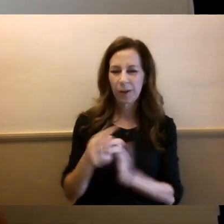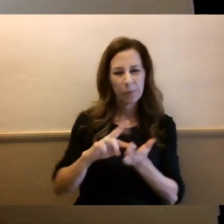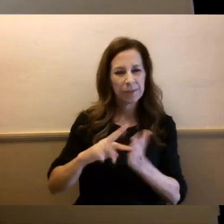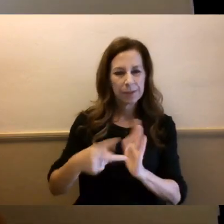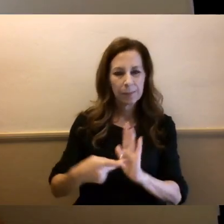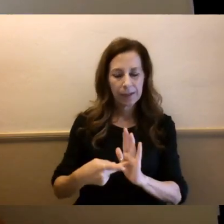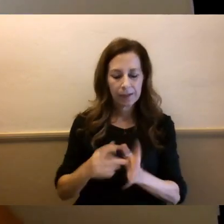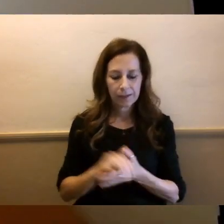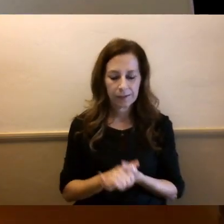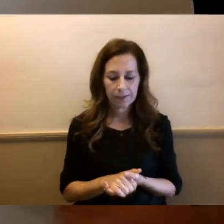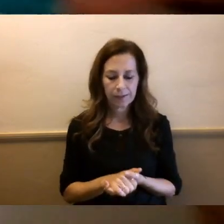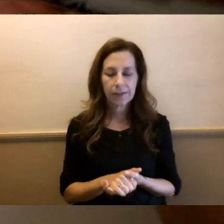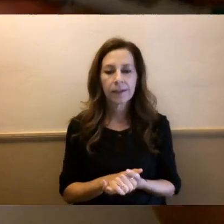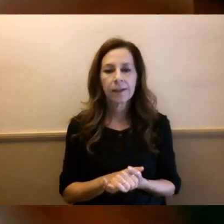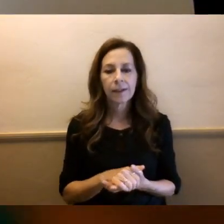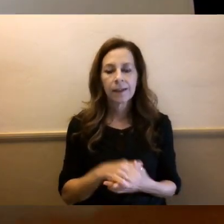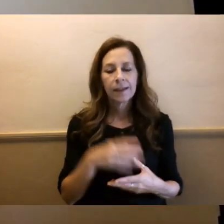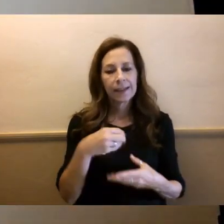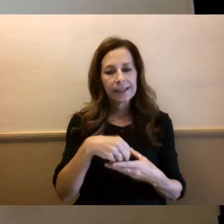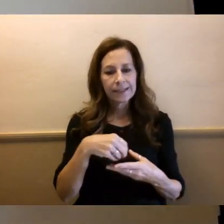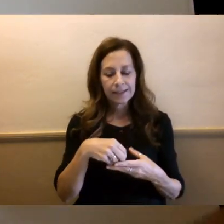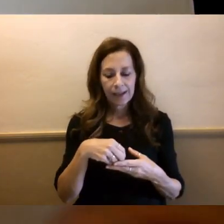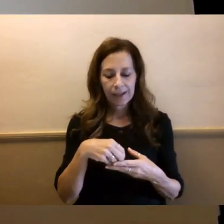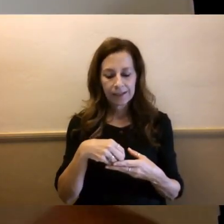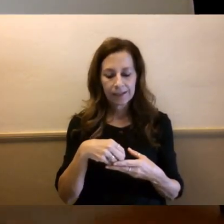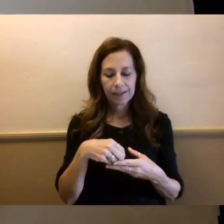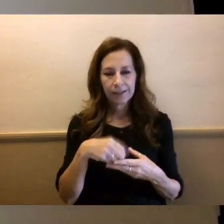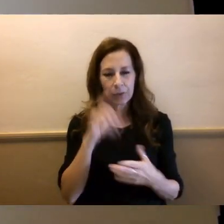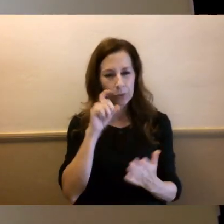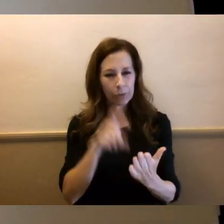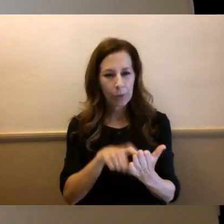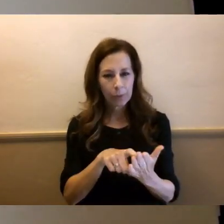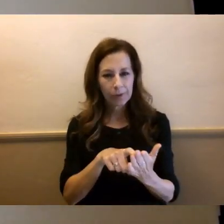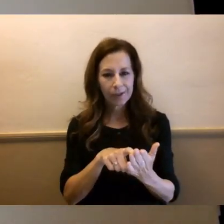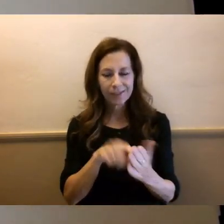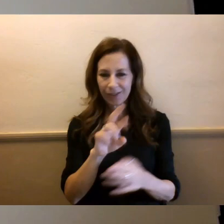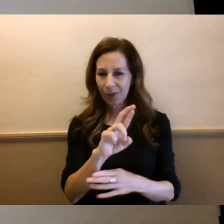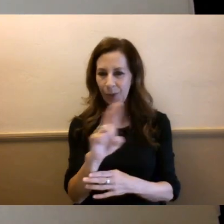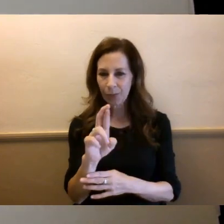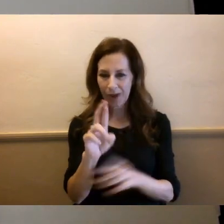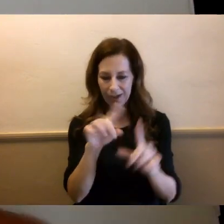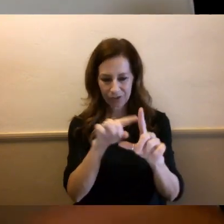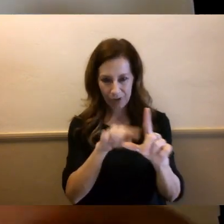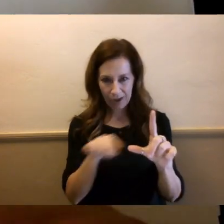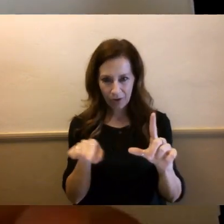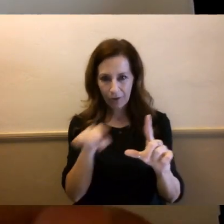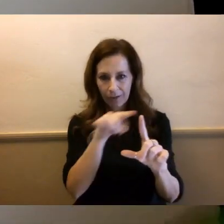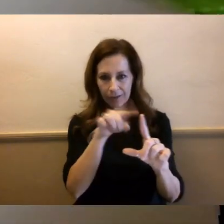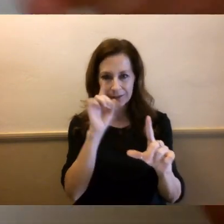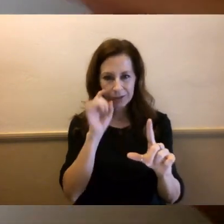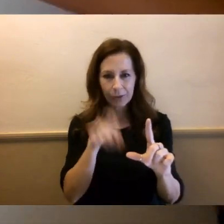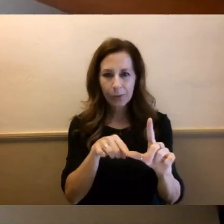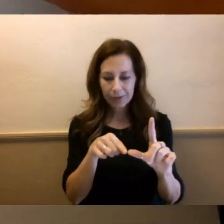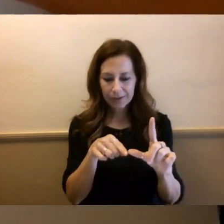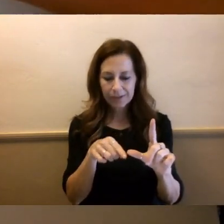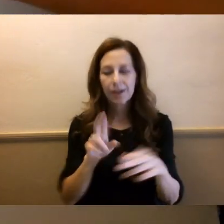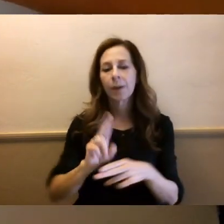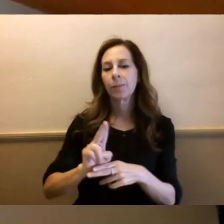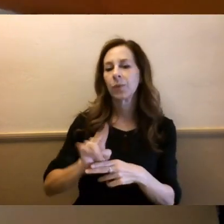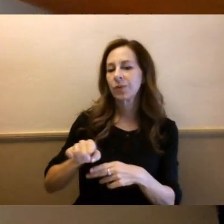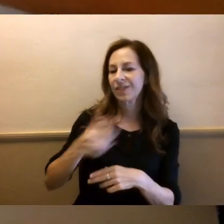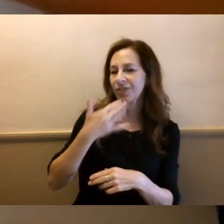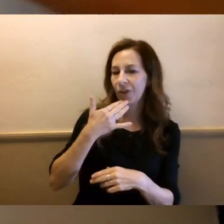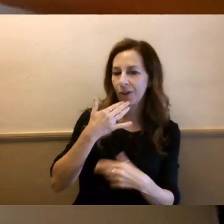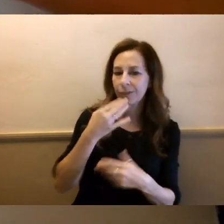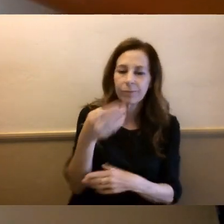it actually means. So inside, you will see a right triangle. And I'm going to color that in with